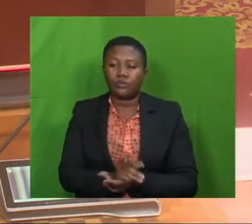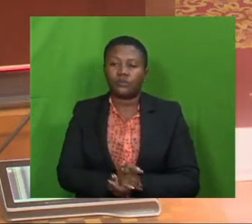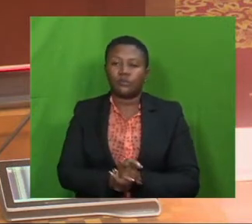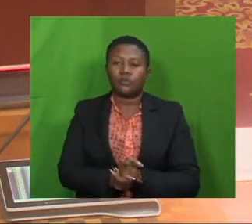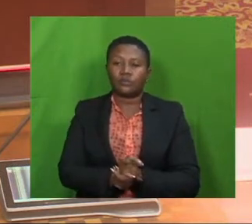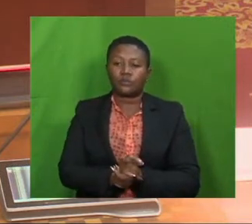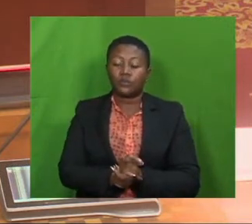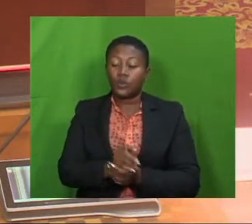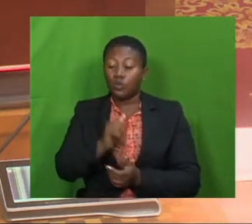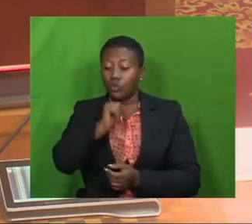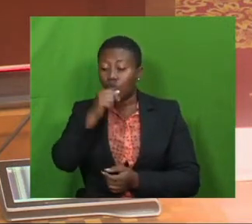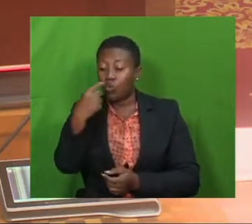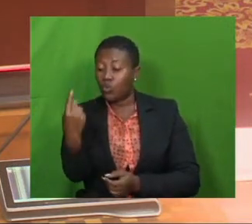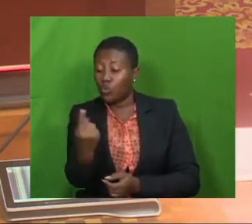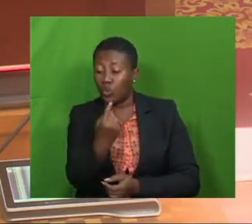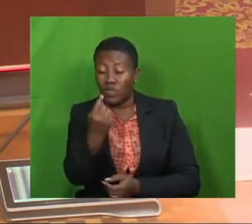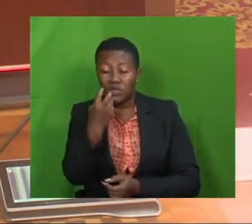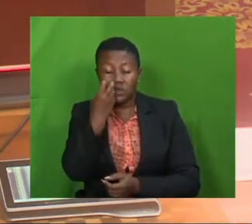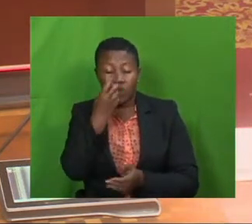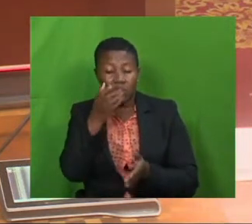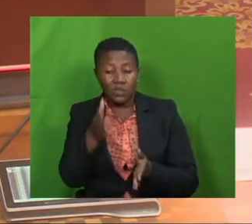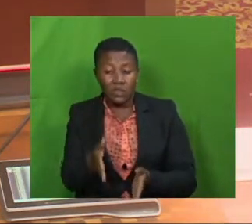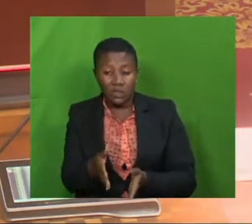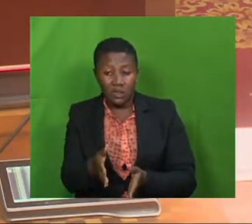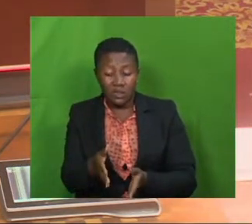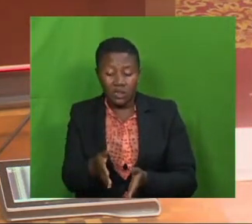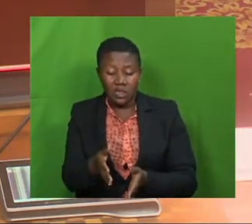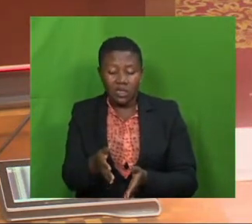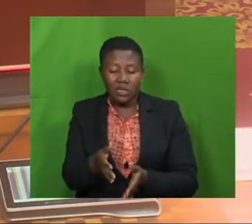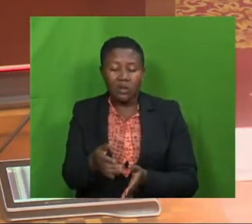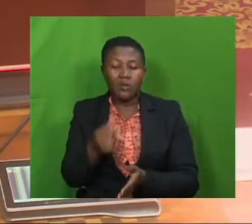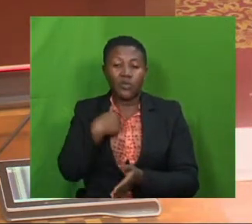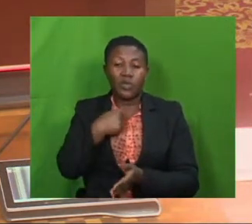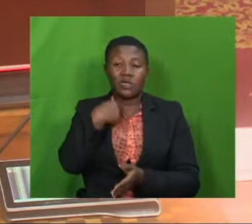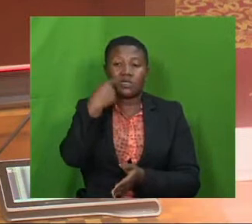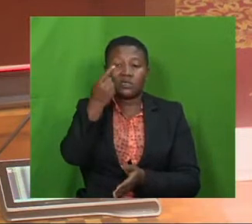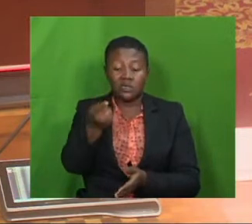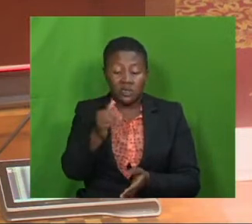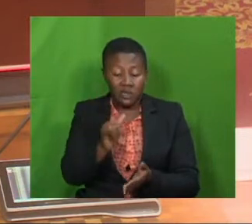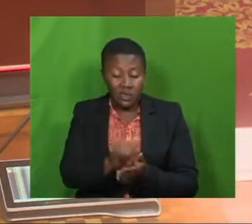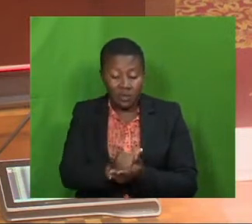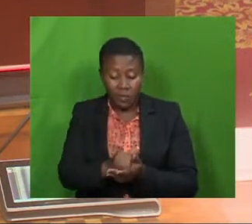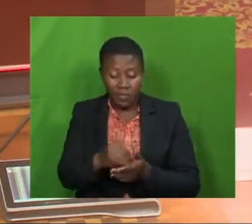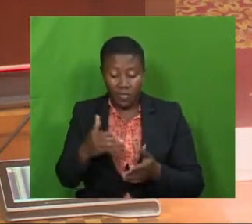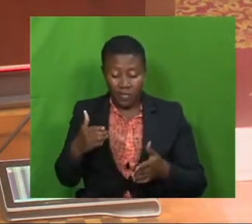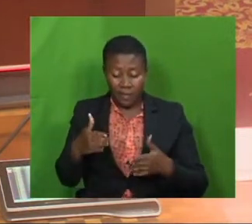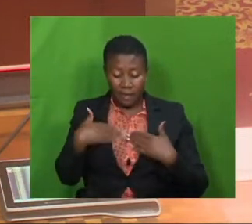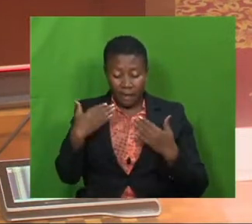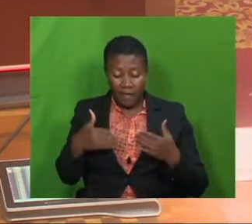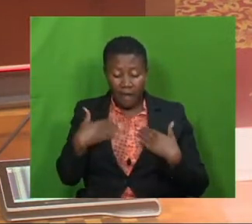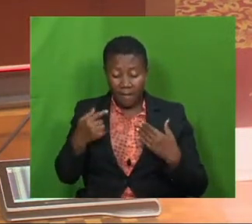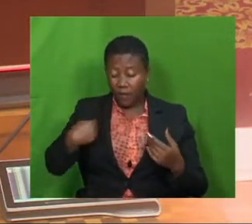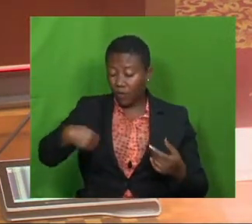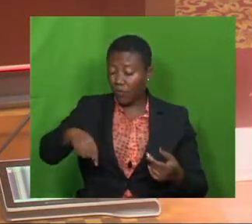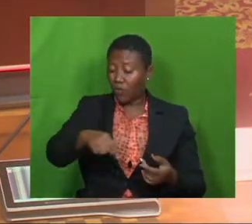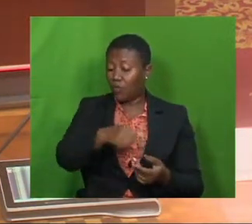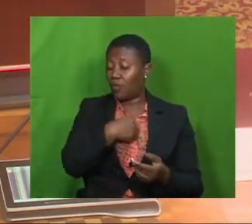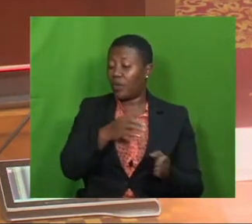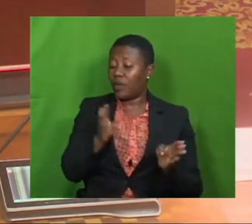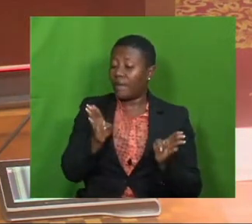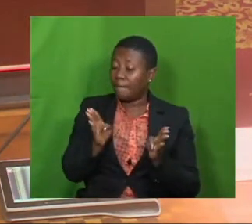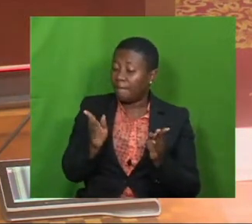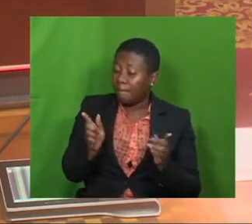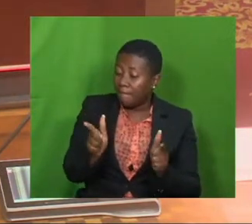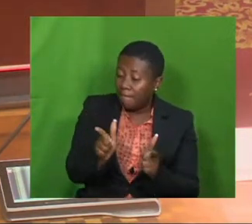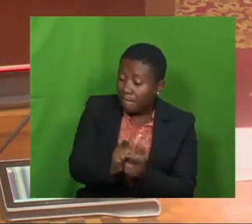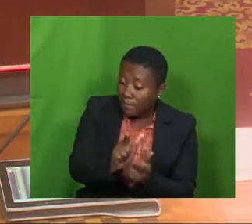not only, Mr. Speaker, do I say, happy have we met, happy